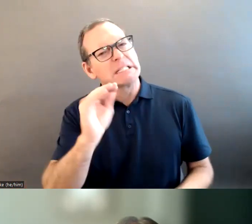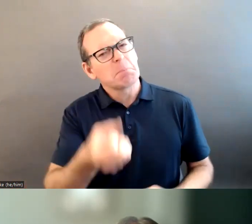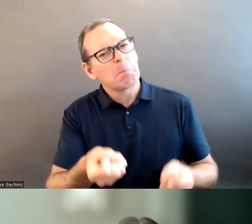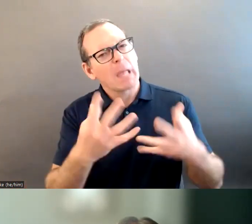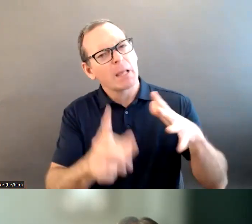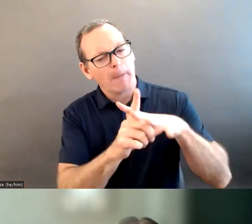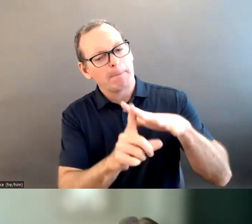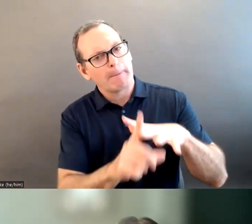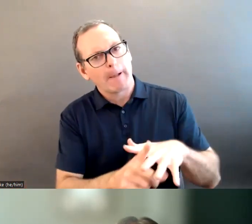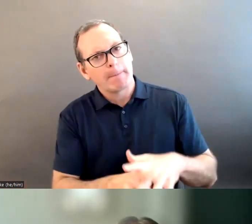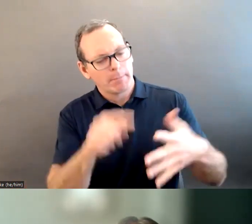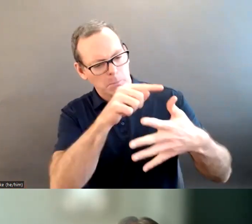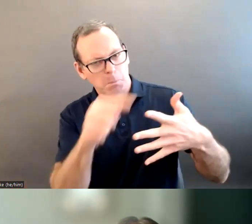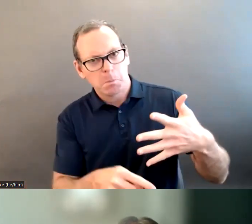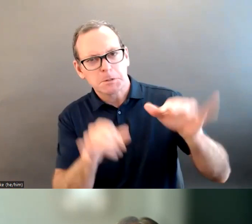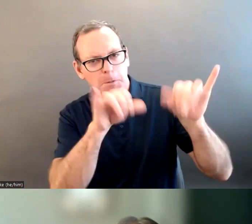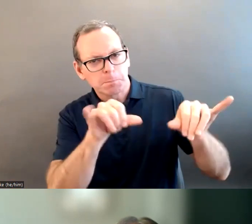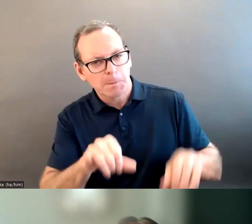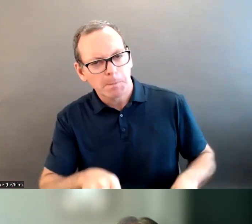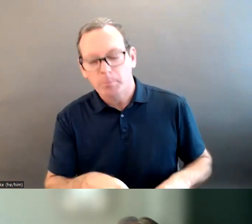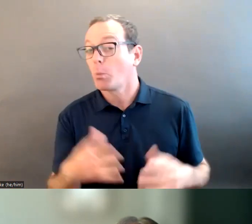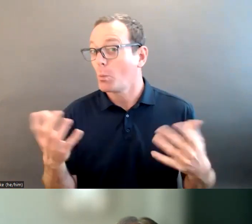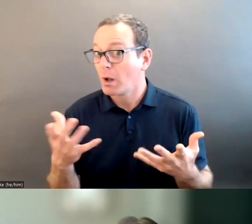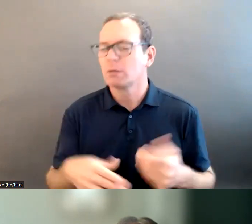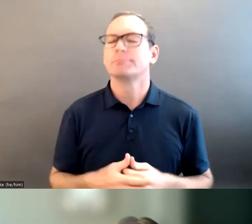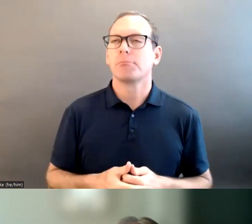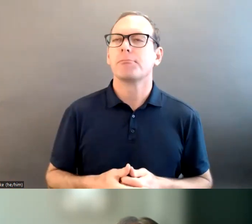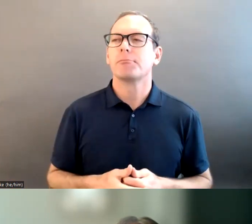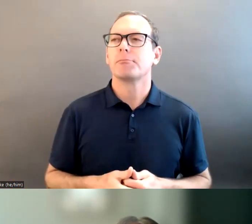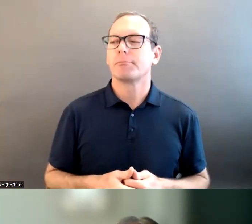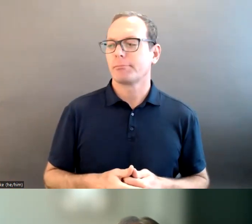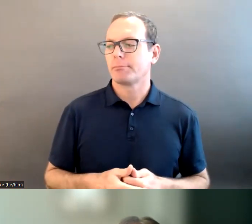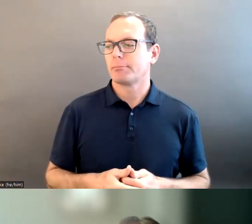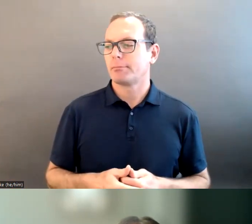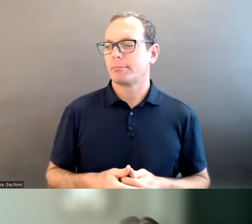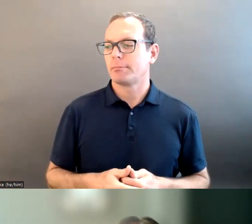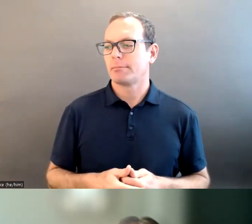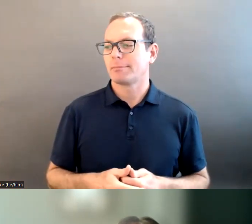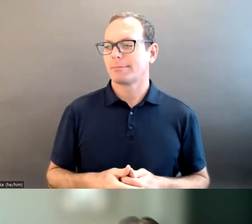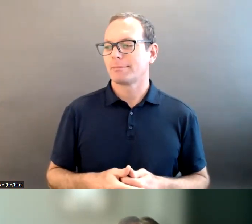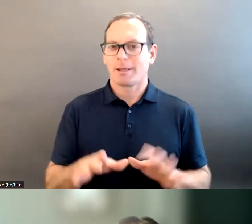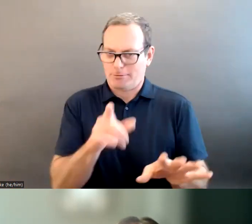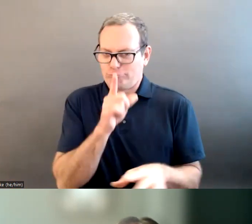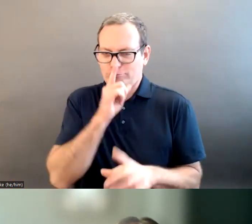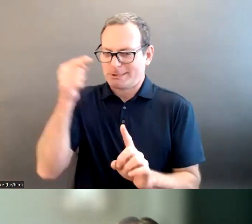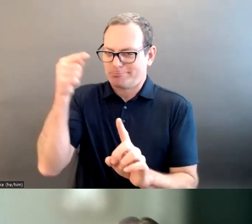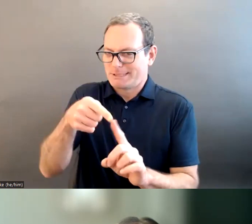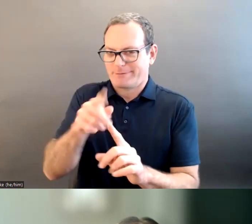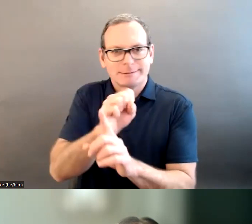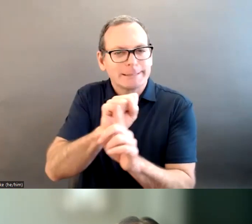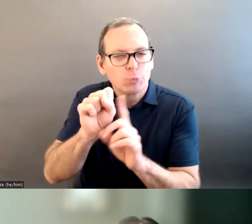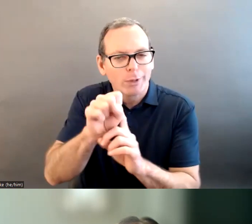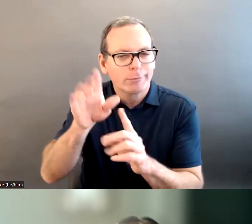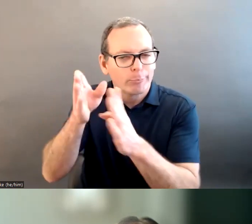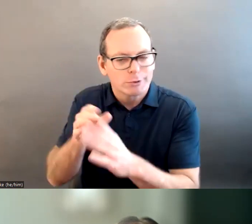if, and again, just keeping this very general without speaking up too personal, if the